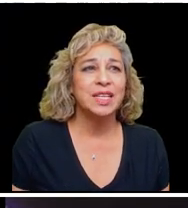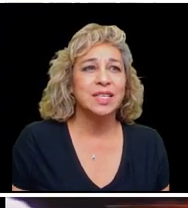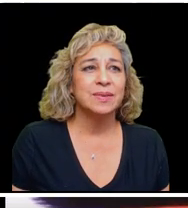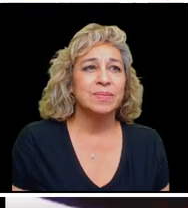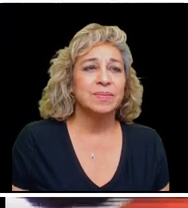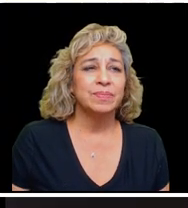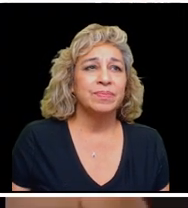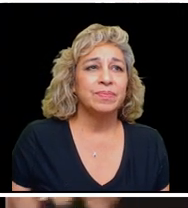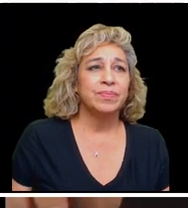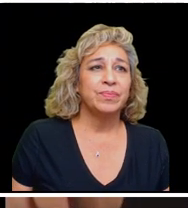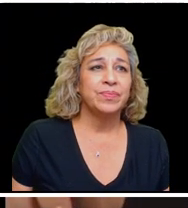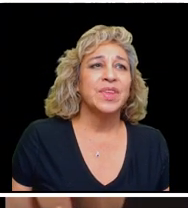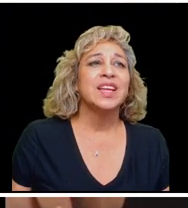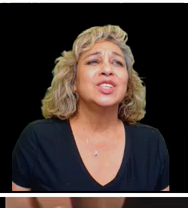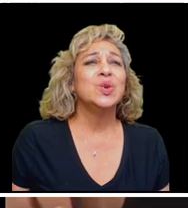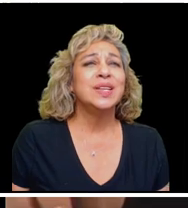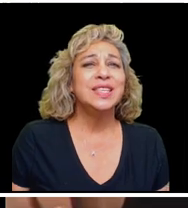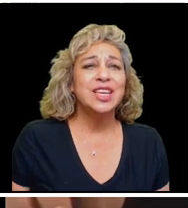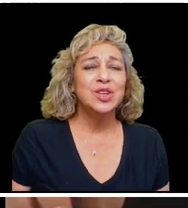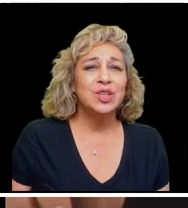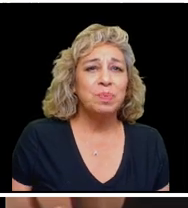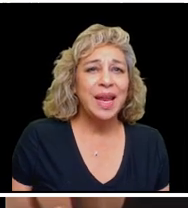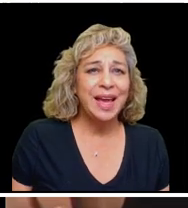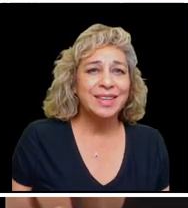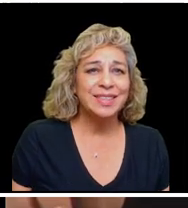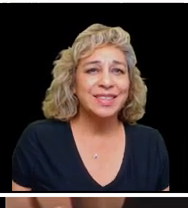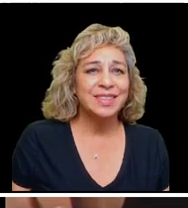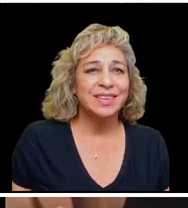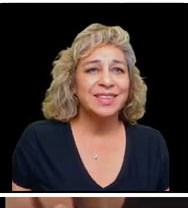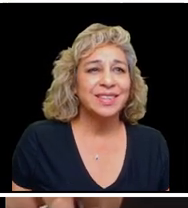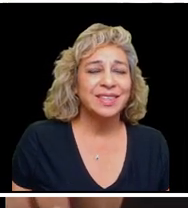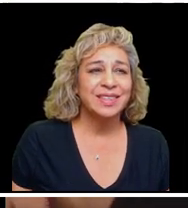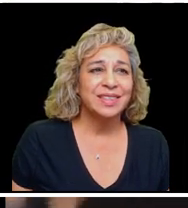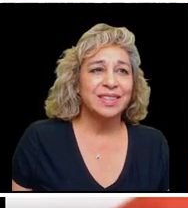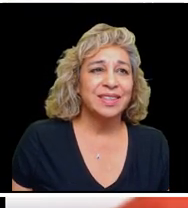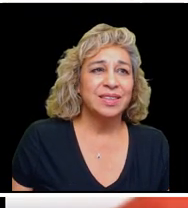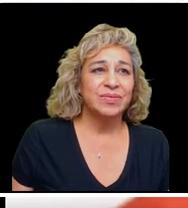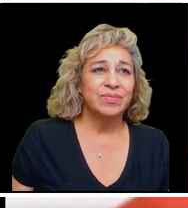government to continue to plant